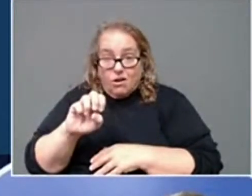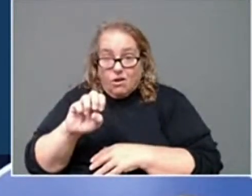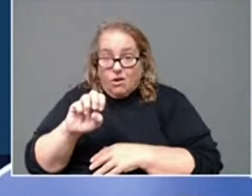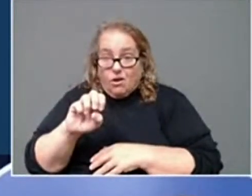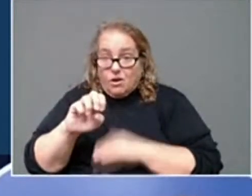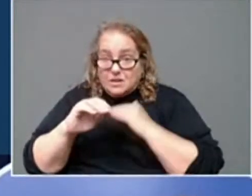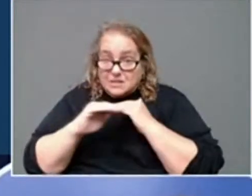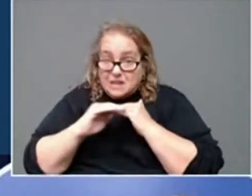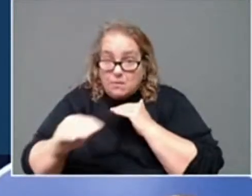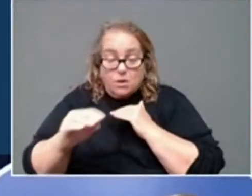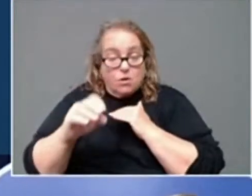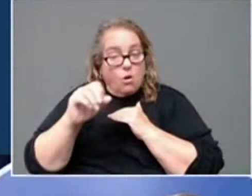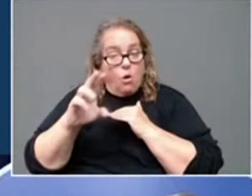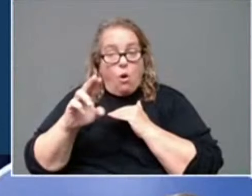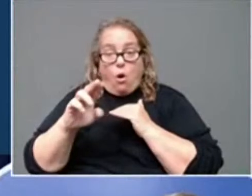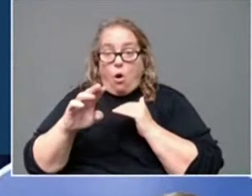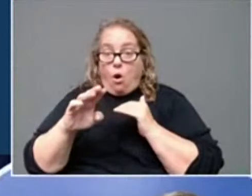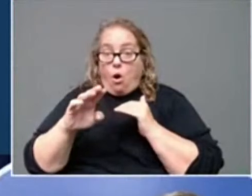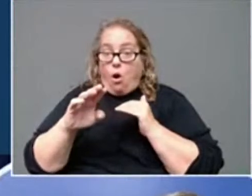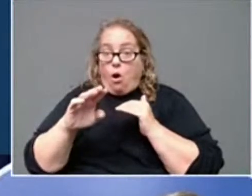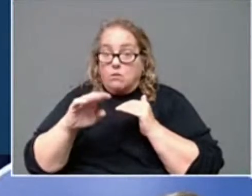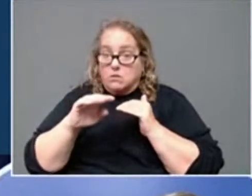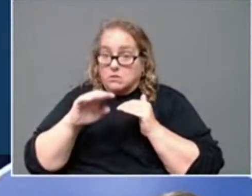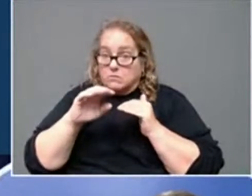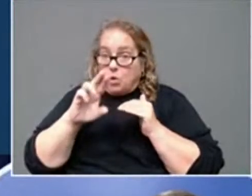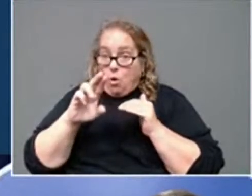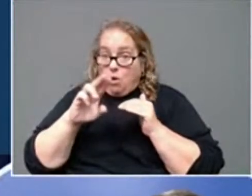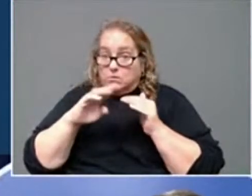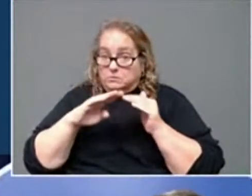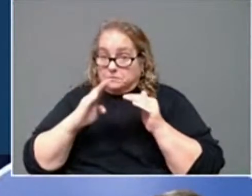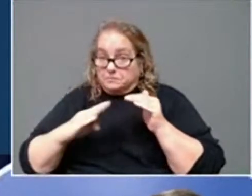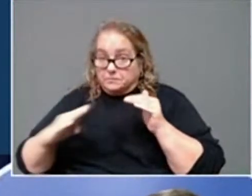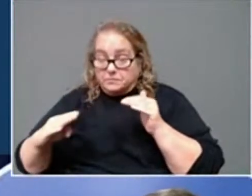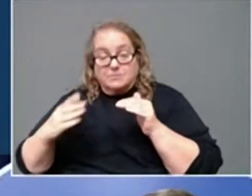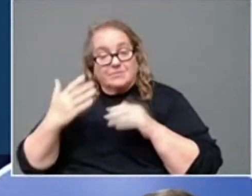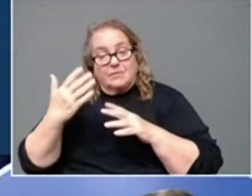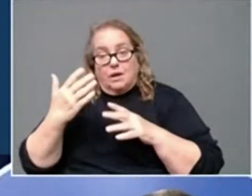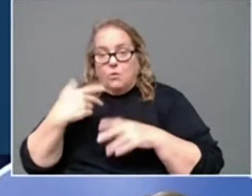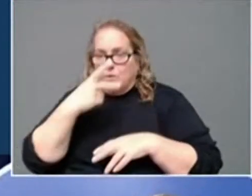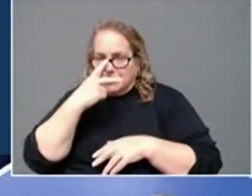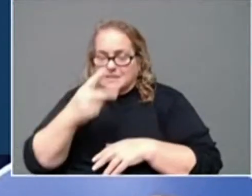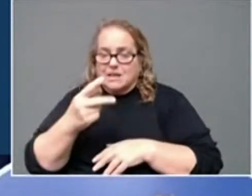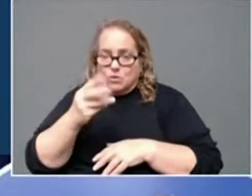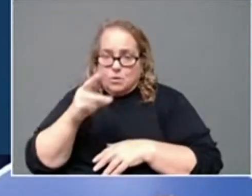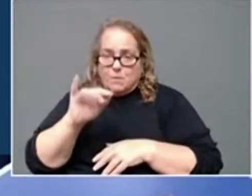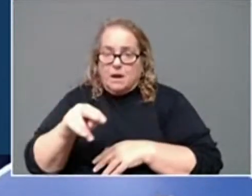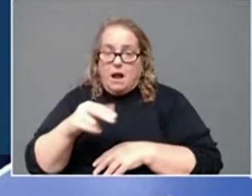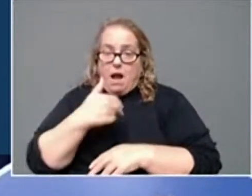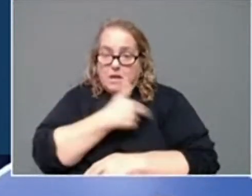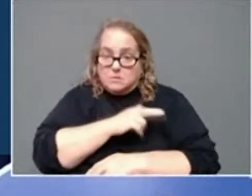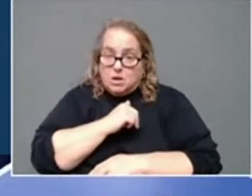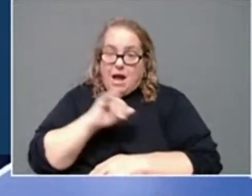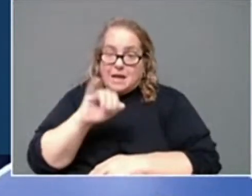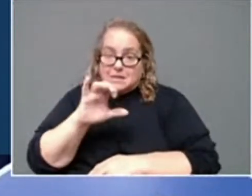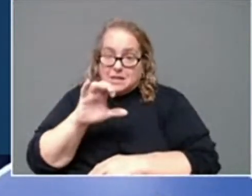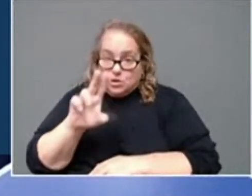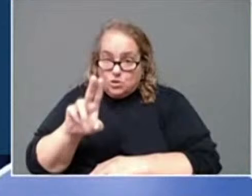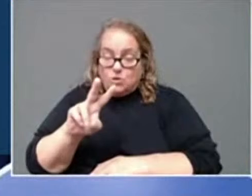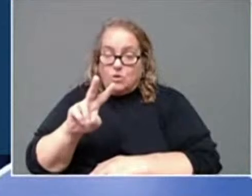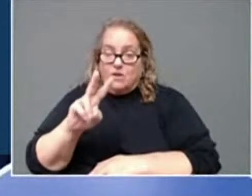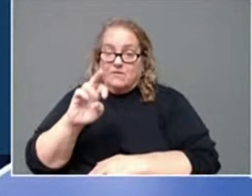stabilizing or plateauing because, as you'll see in a minute, hospitalizations, ICUs, and ventilator use all going up.